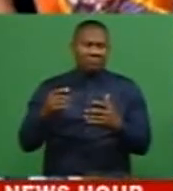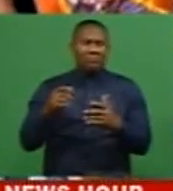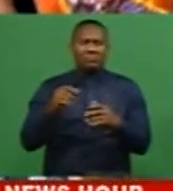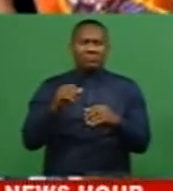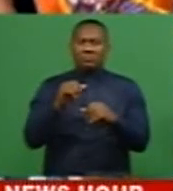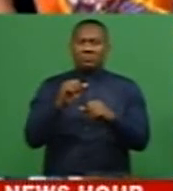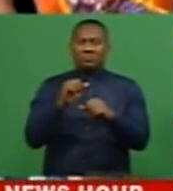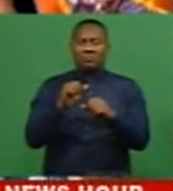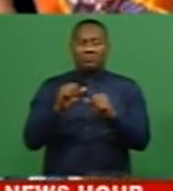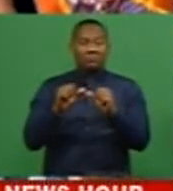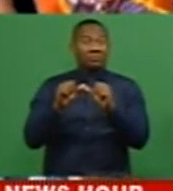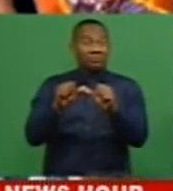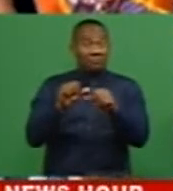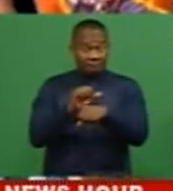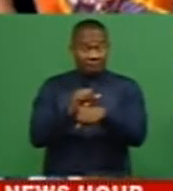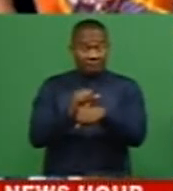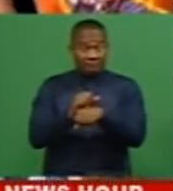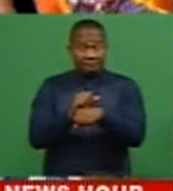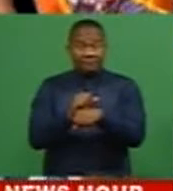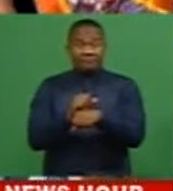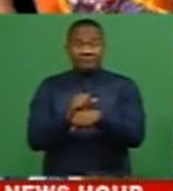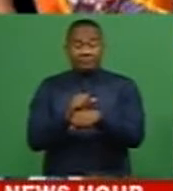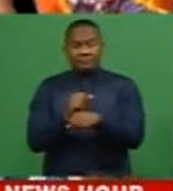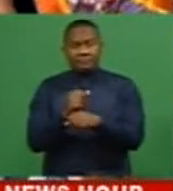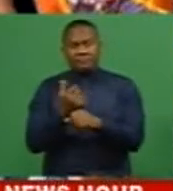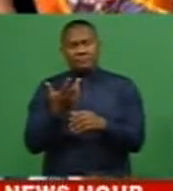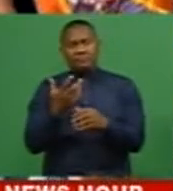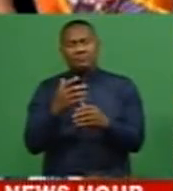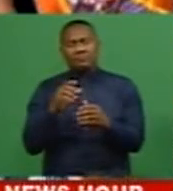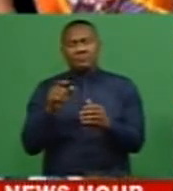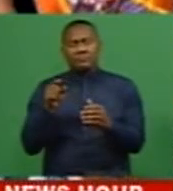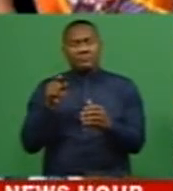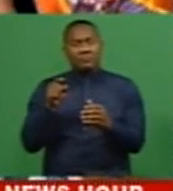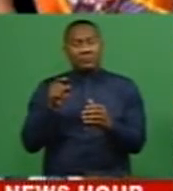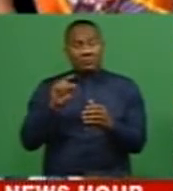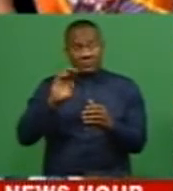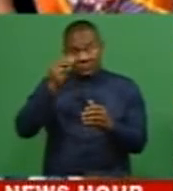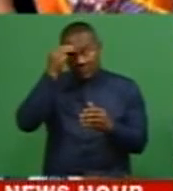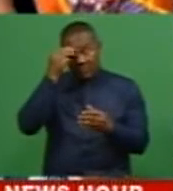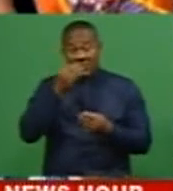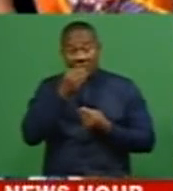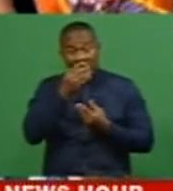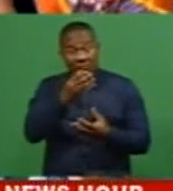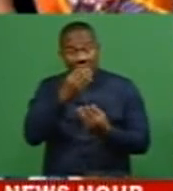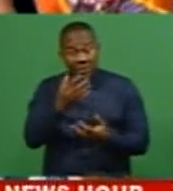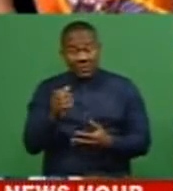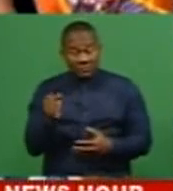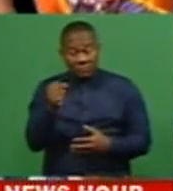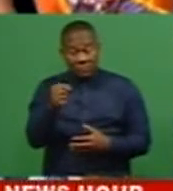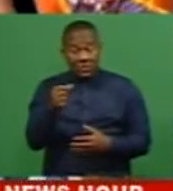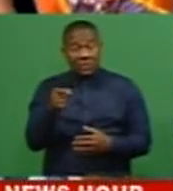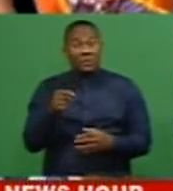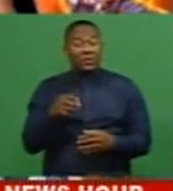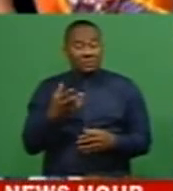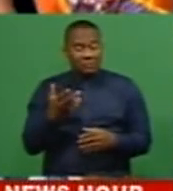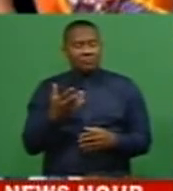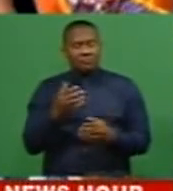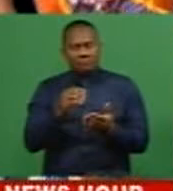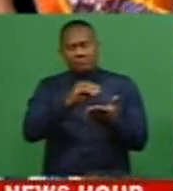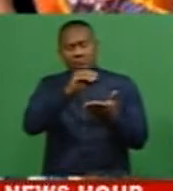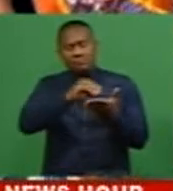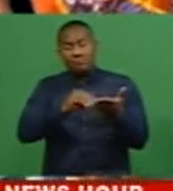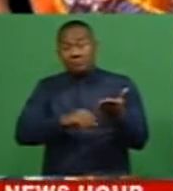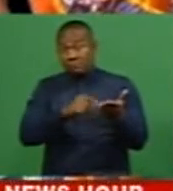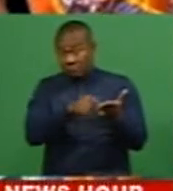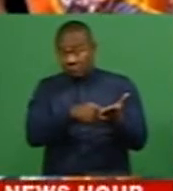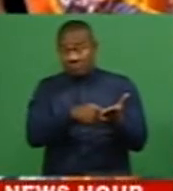council. This was contained in a statement signed by the Minister for Information Designate, Mr. Kojo Opong Nkrumah. The statement